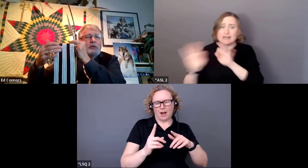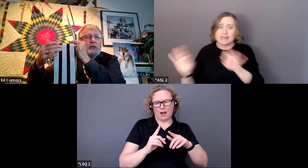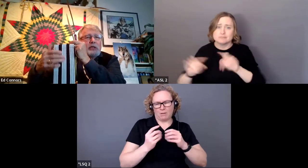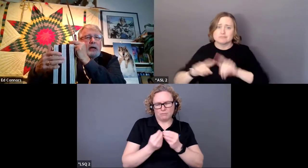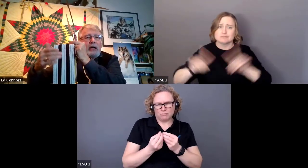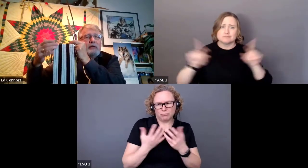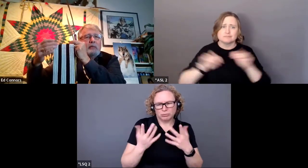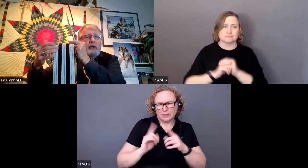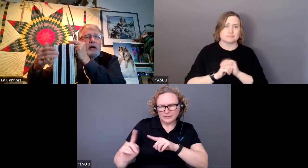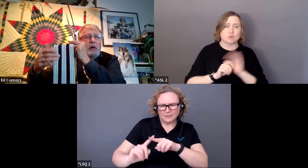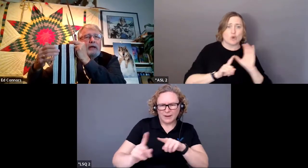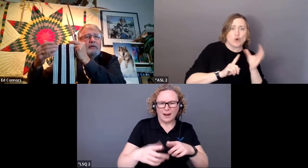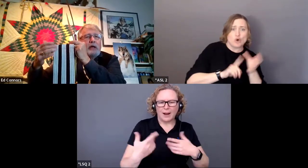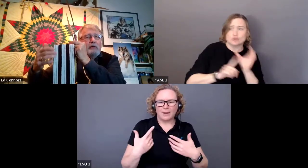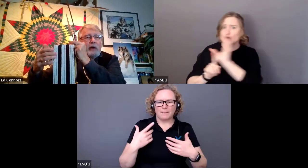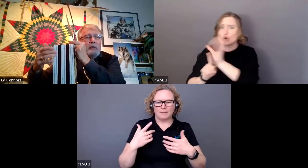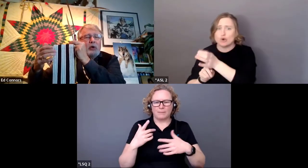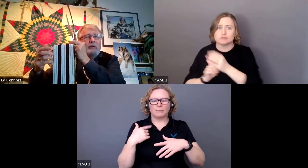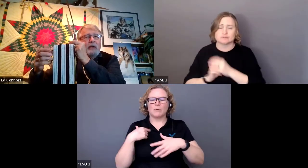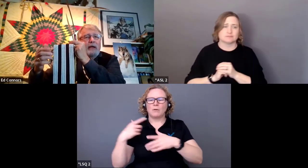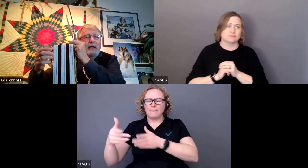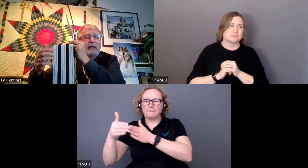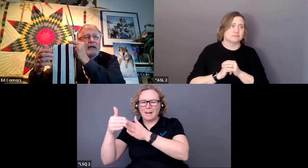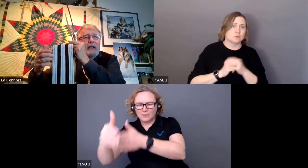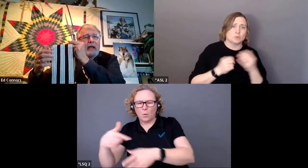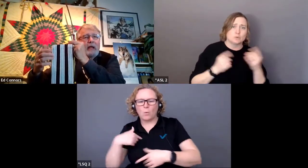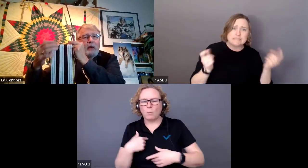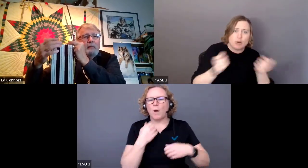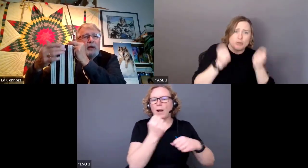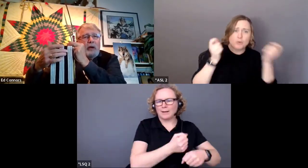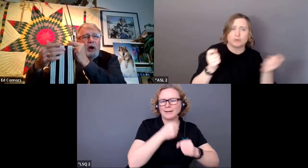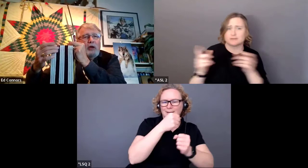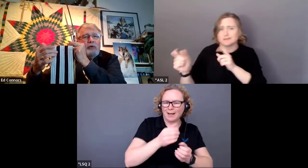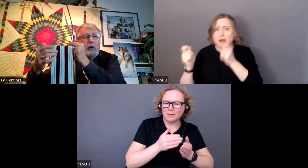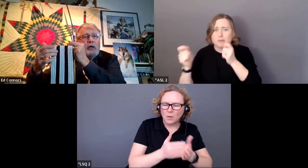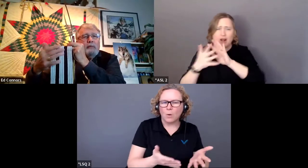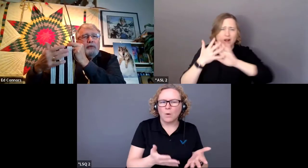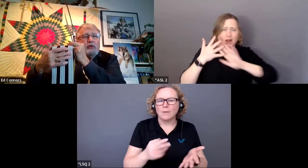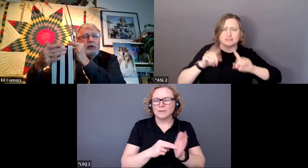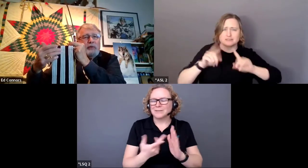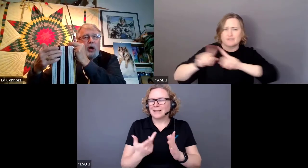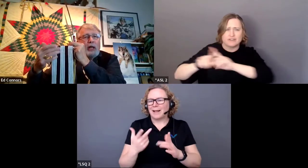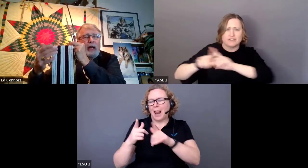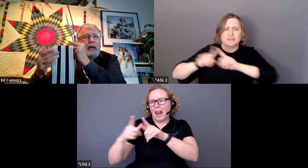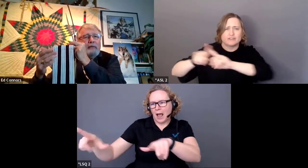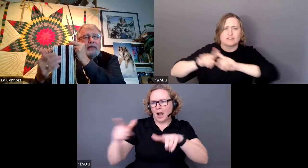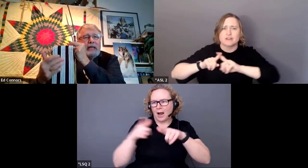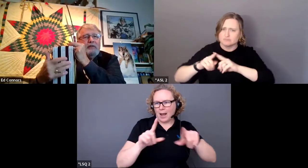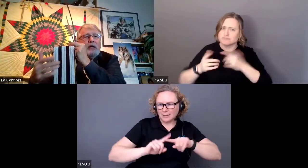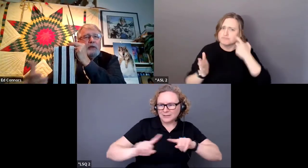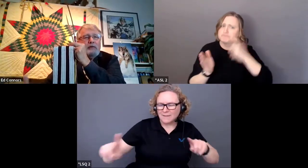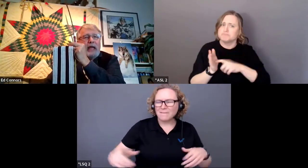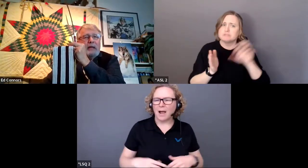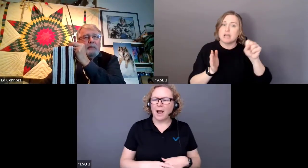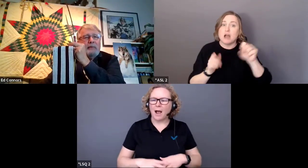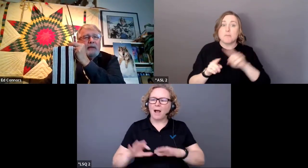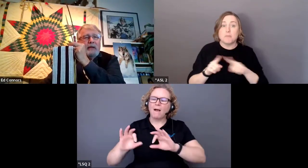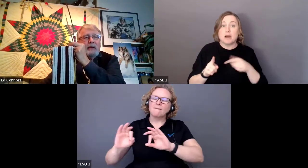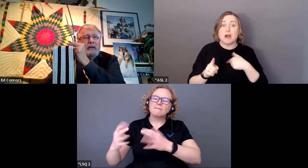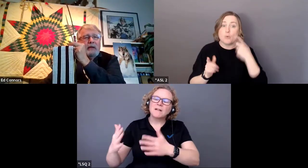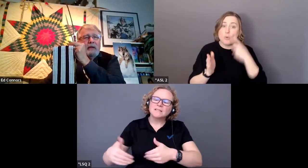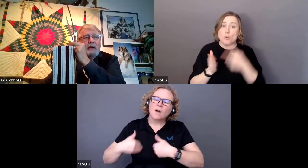in our cultures, in our customs, in our ways, in our ceremonies. But we also, first of all, have things that are the